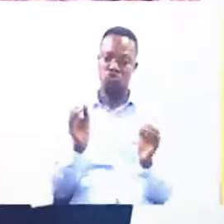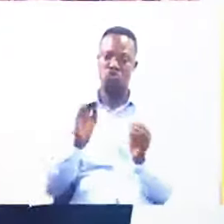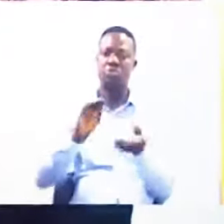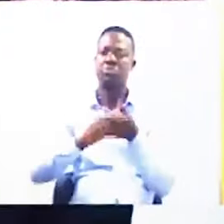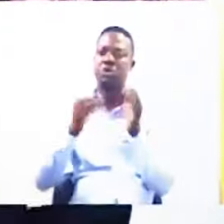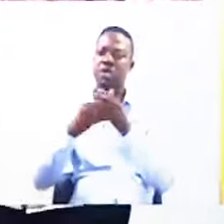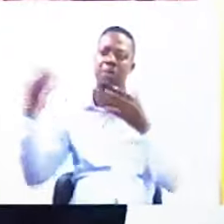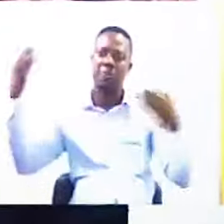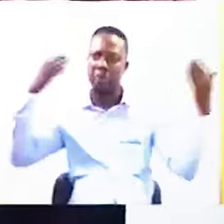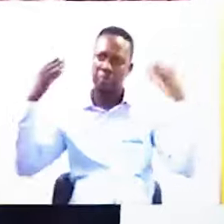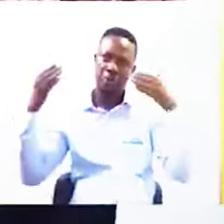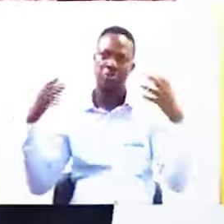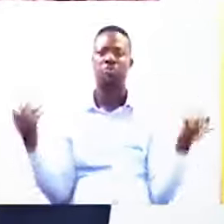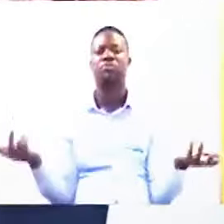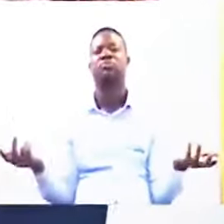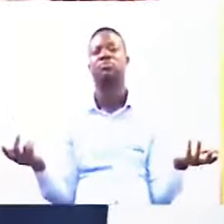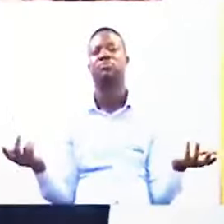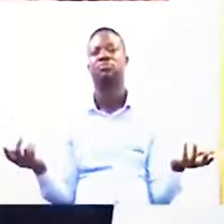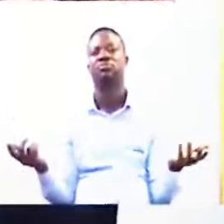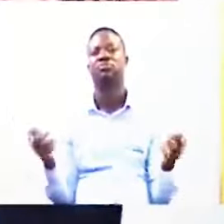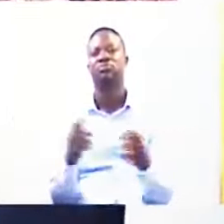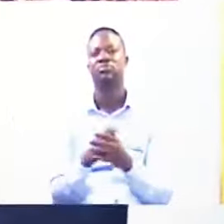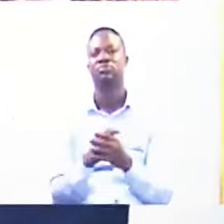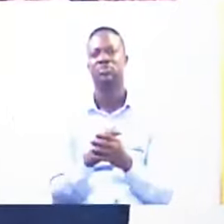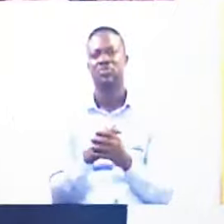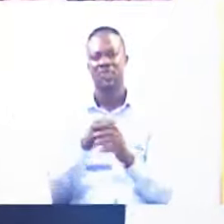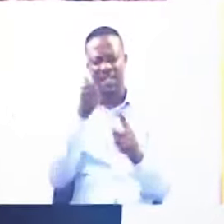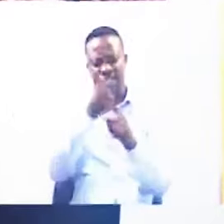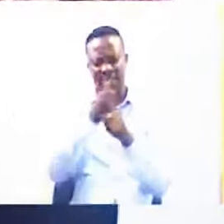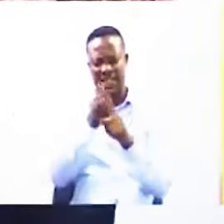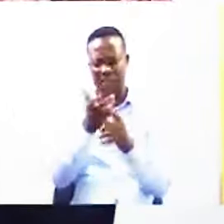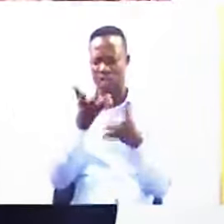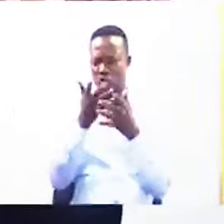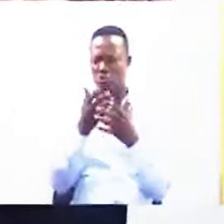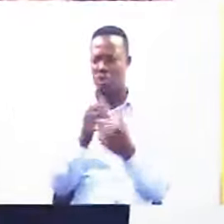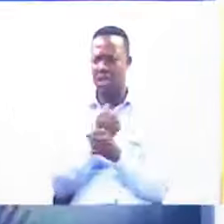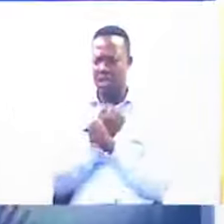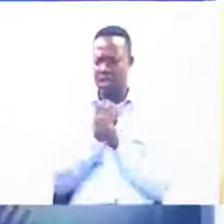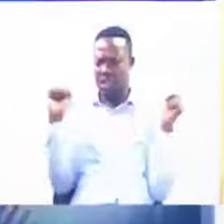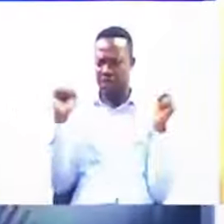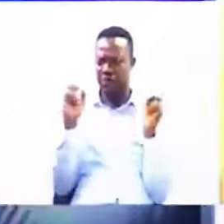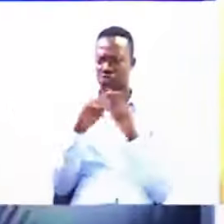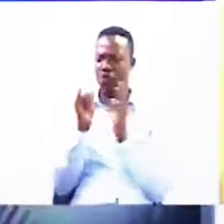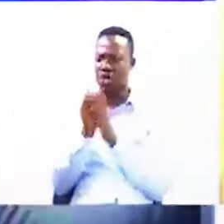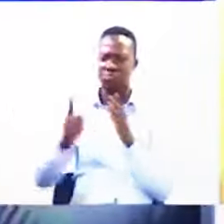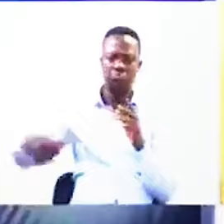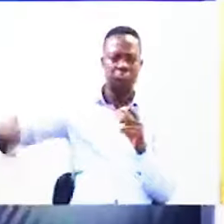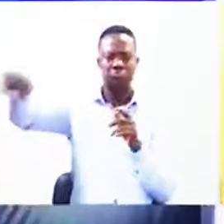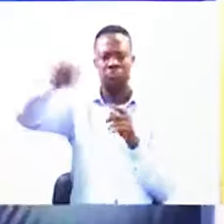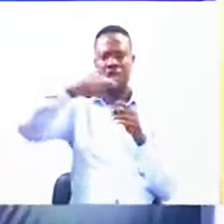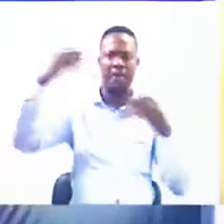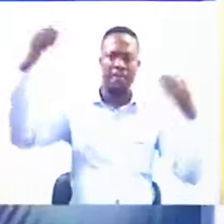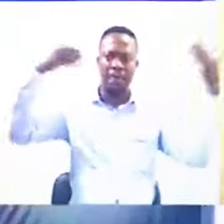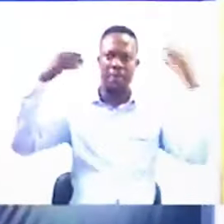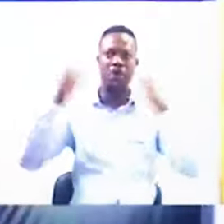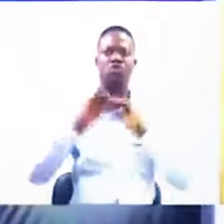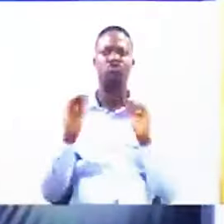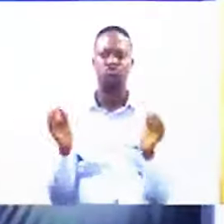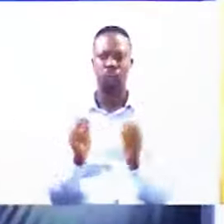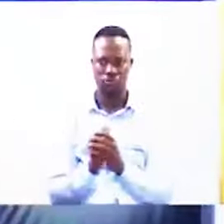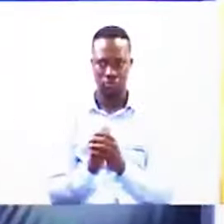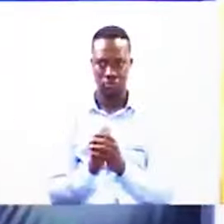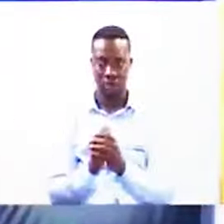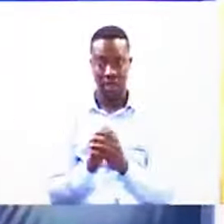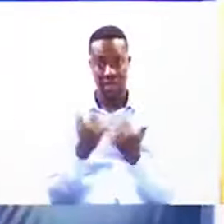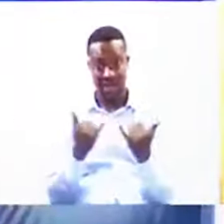who befum obi a na chese obi ni wo obetumi aka nanim nso. He wanted to save his skin. Okay, o person oje ne ho. This is how